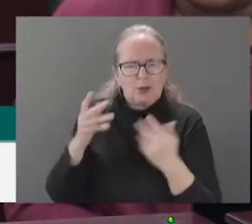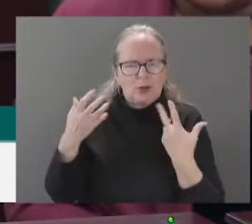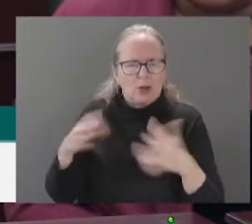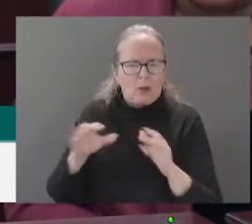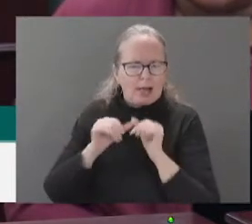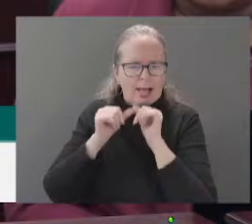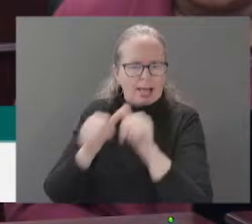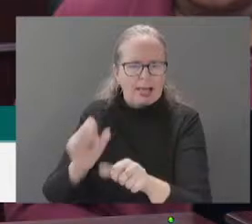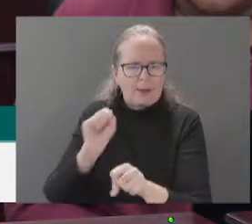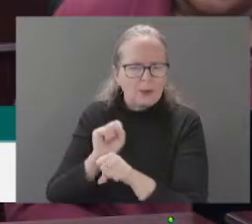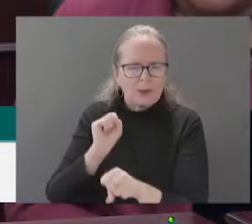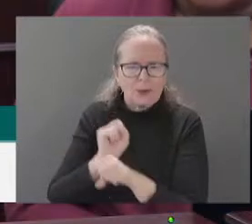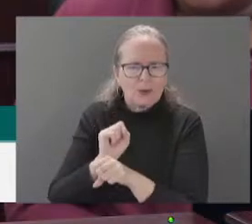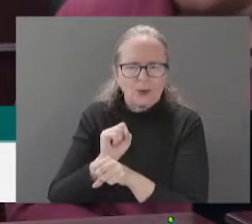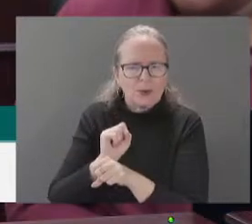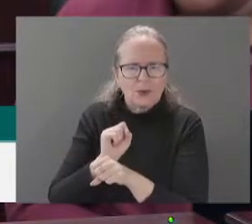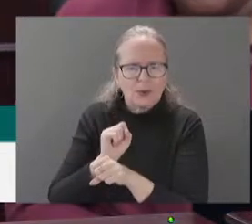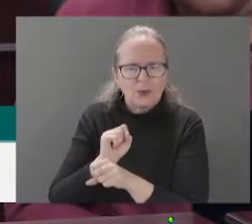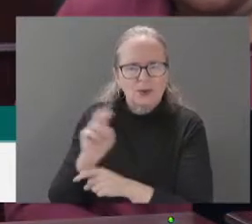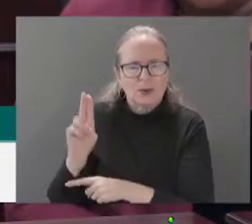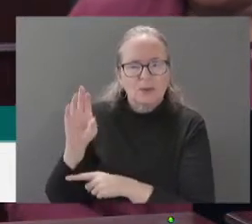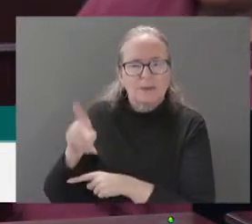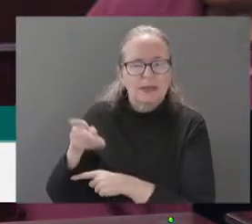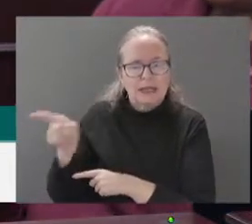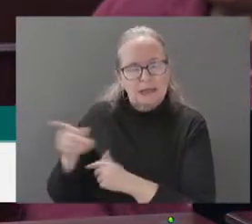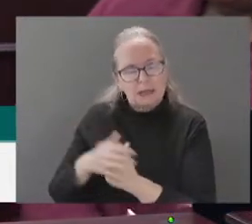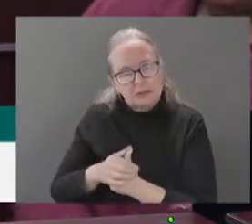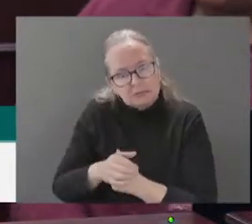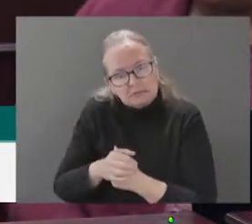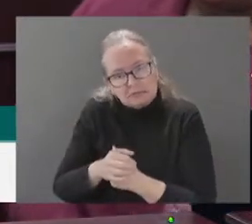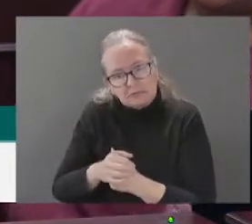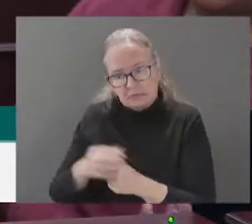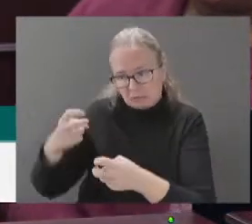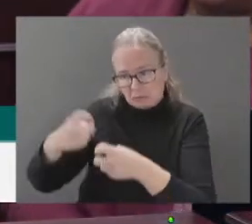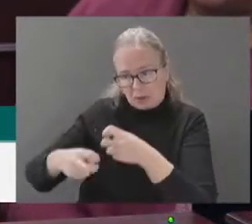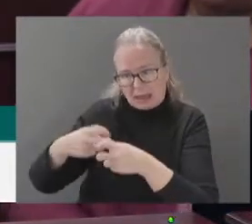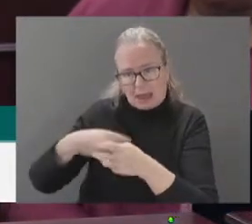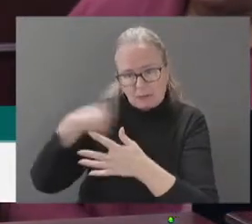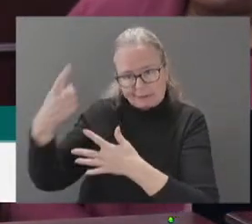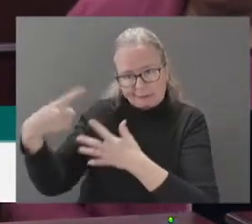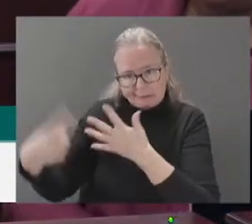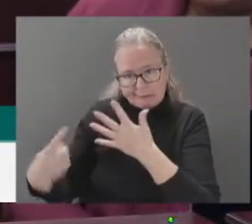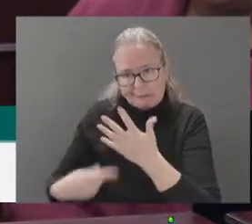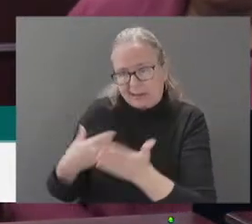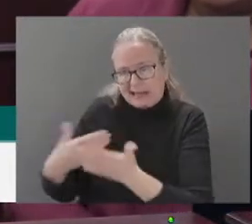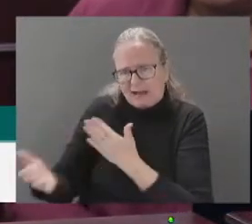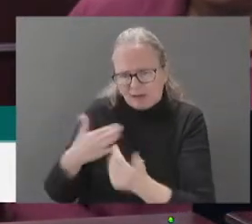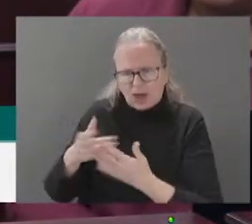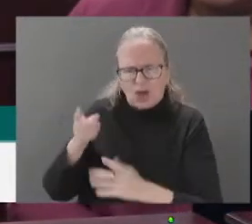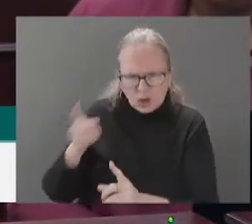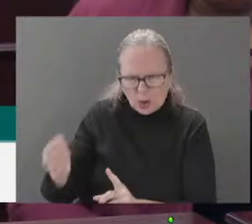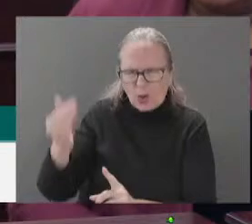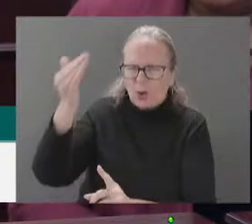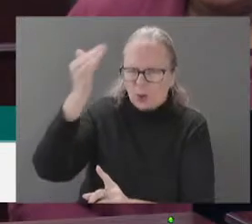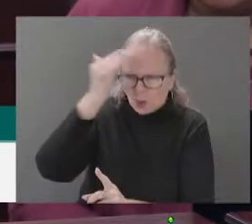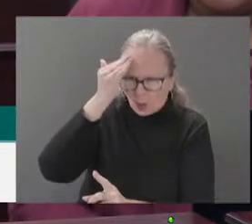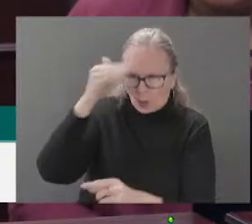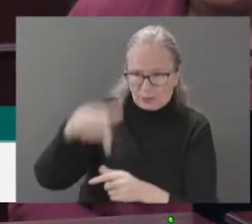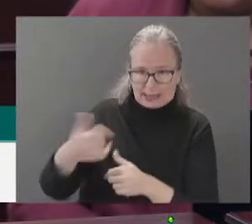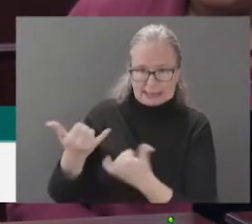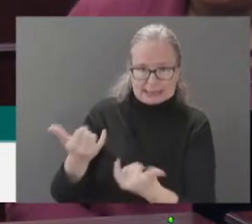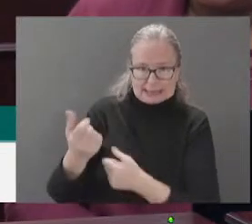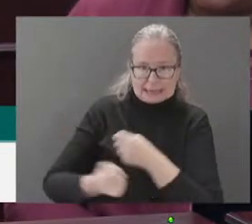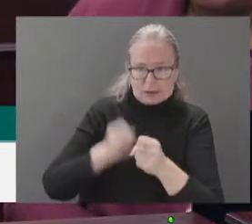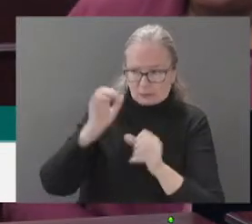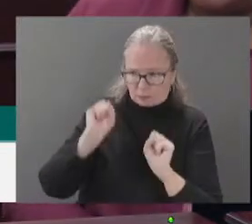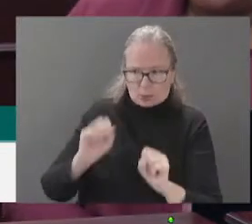address any of these issues despite signs that the 2024 Wildfire season could in fact be a record Setter what is the Minister doing to